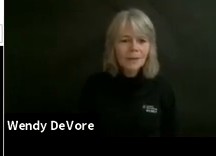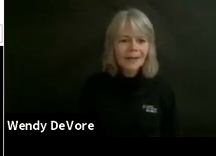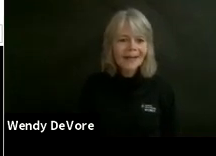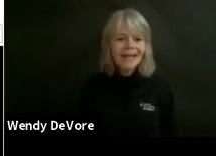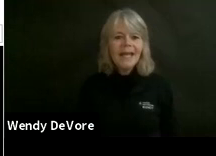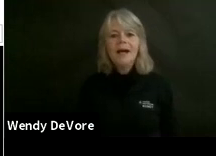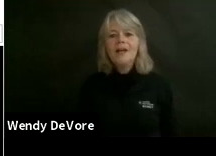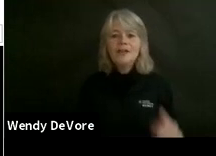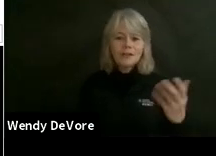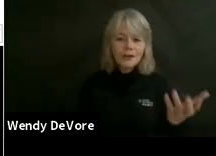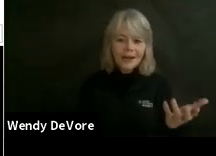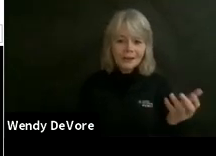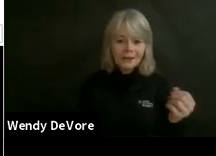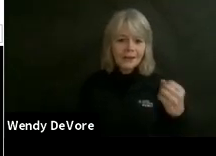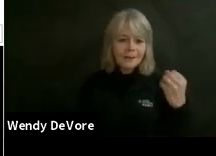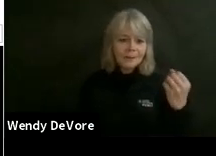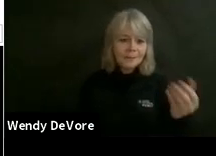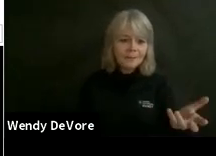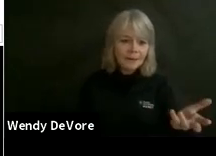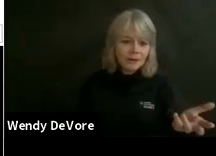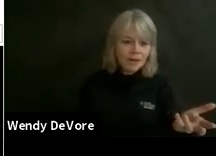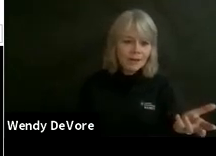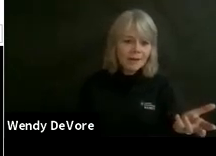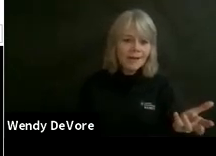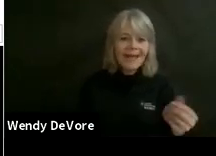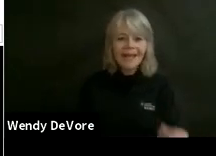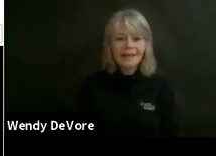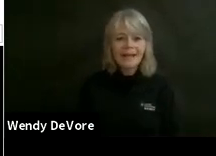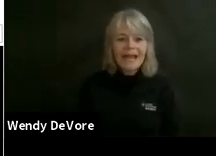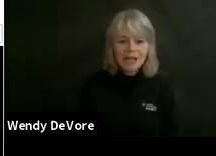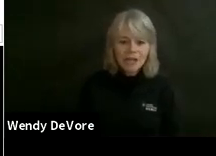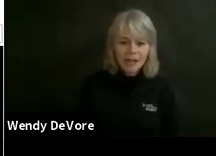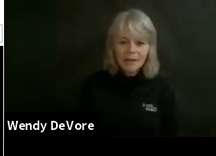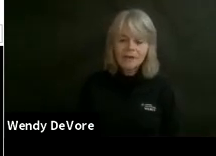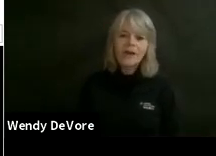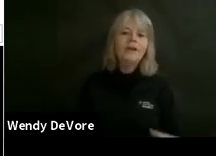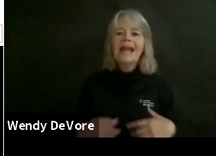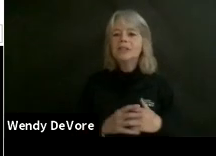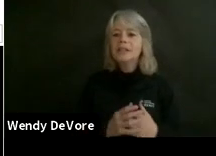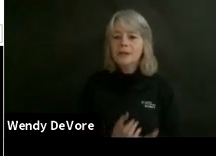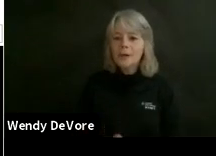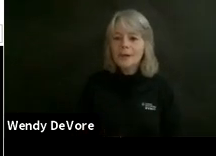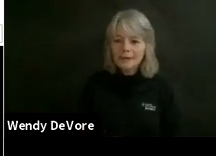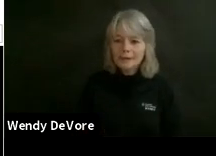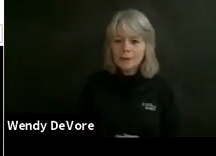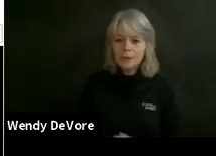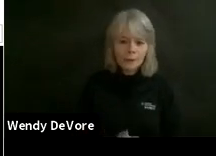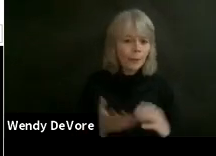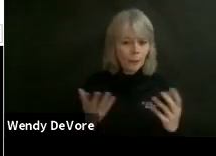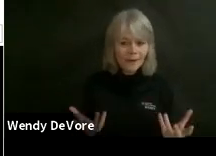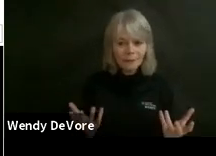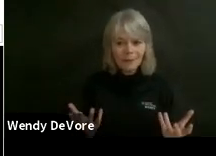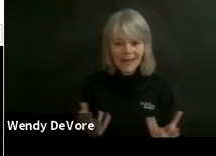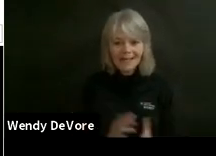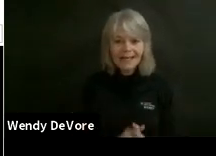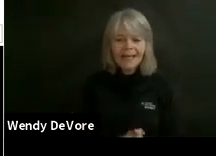Okay, these are actually Angelica and AJ. These are nationally known individuals. They're